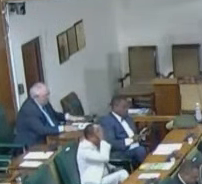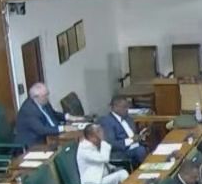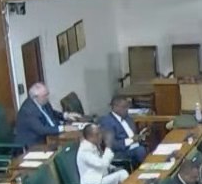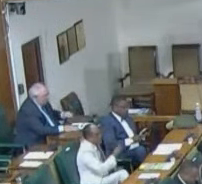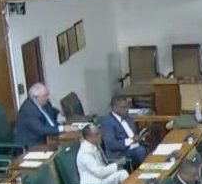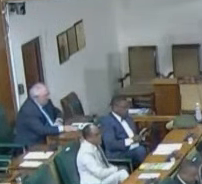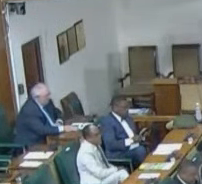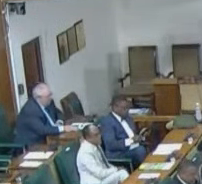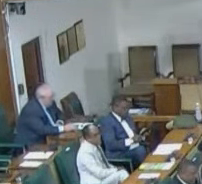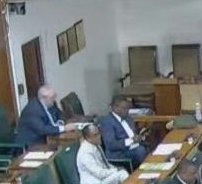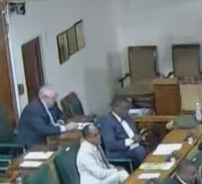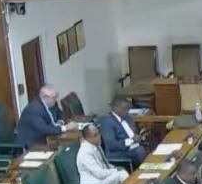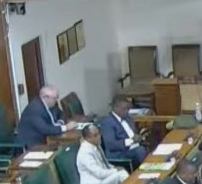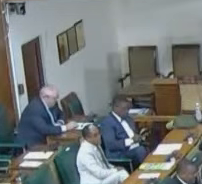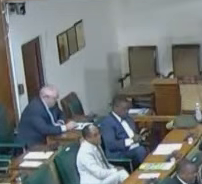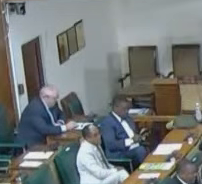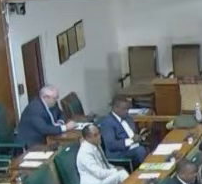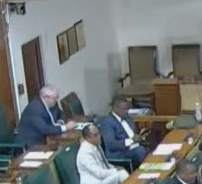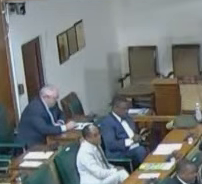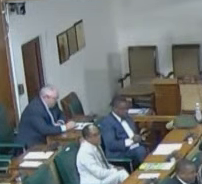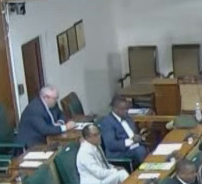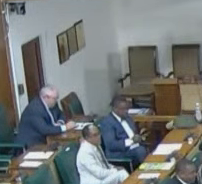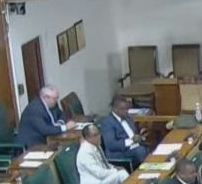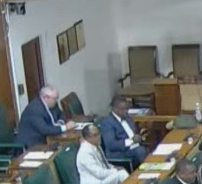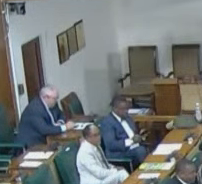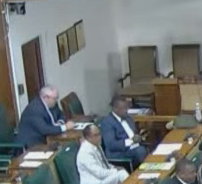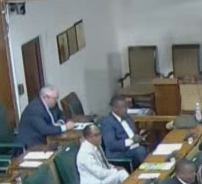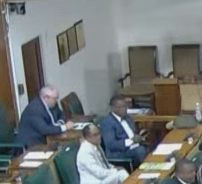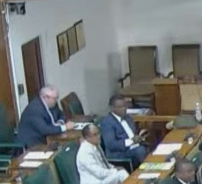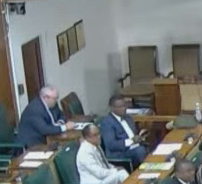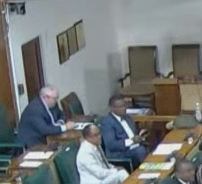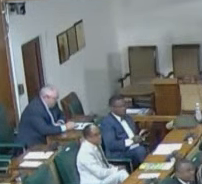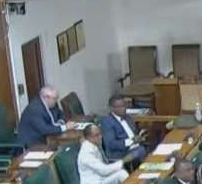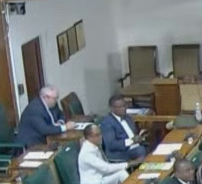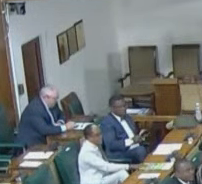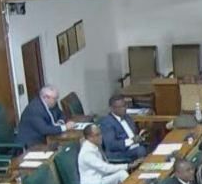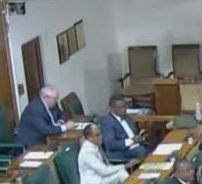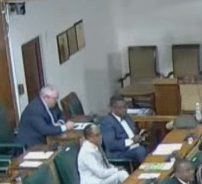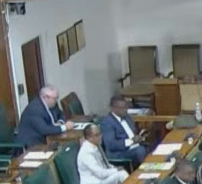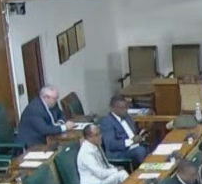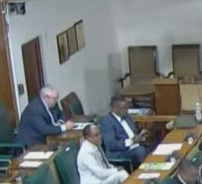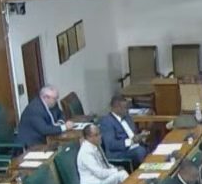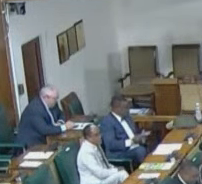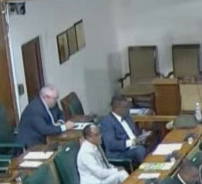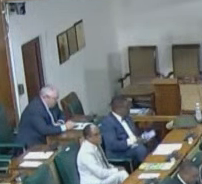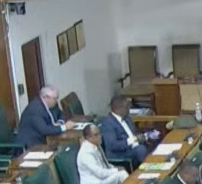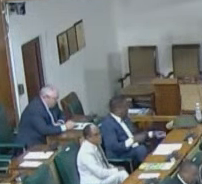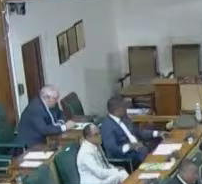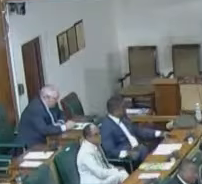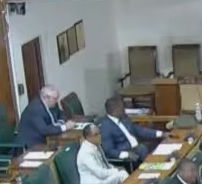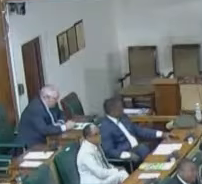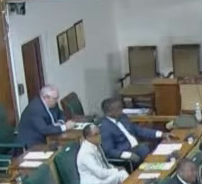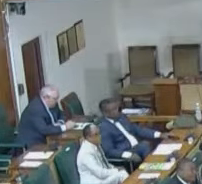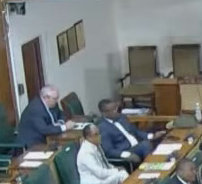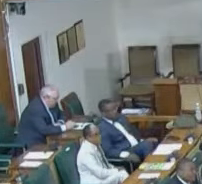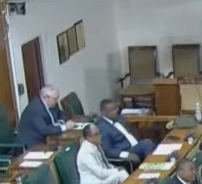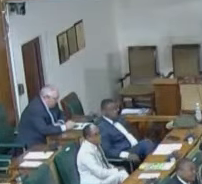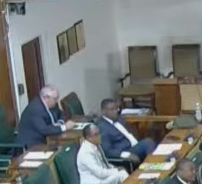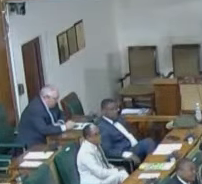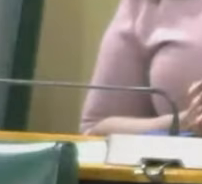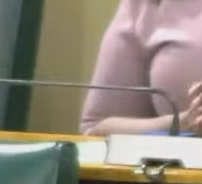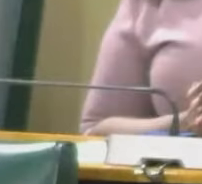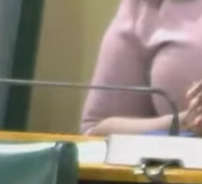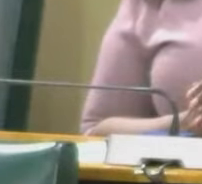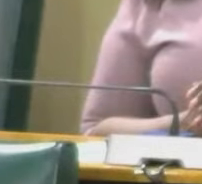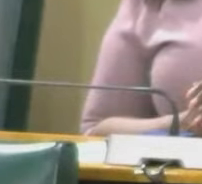And he emasculates and undermines his own colleagues, Madam Speaker. Thus, it may not be good for their party, but it's certainly